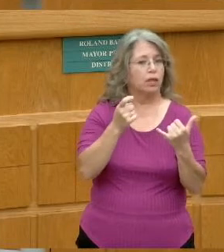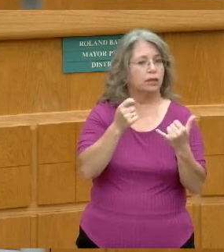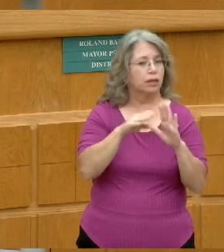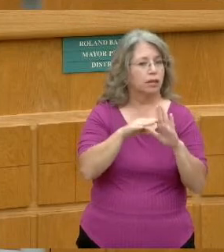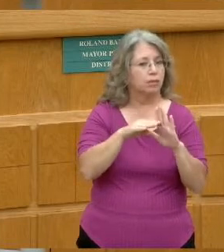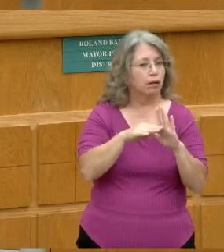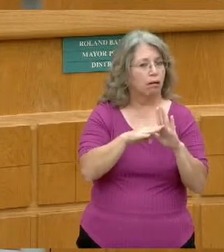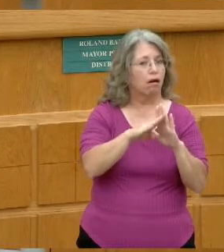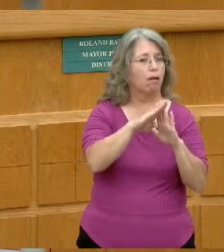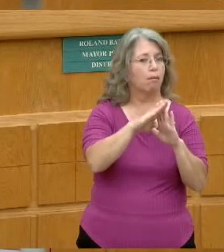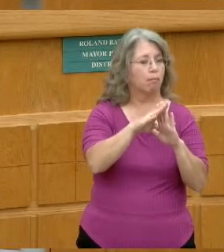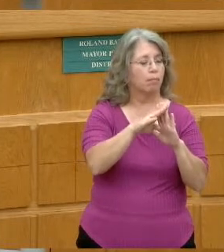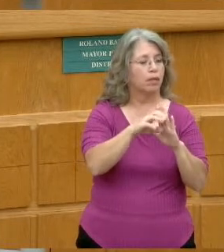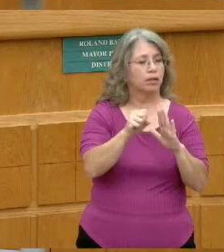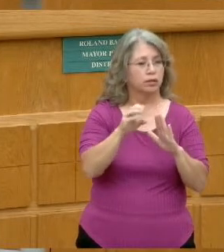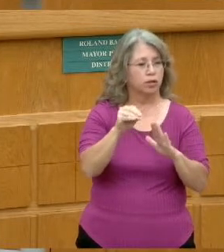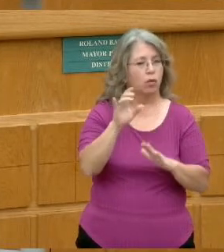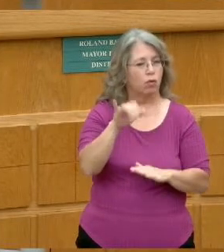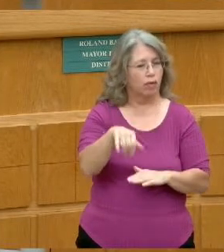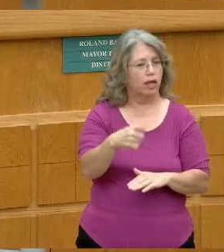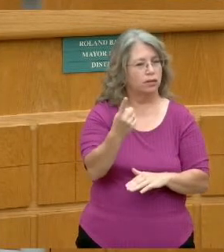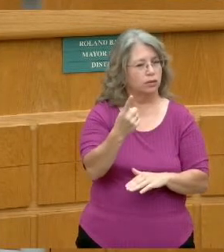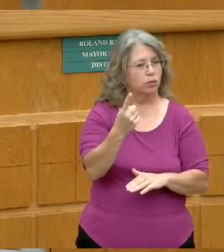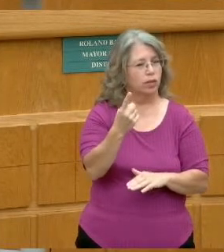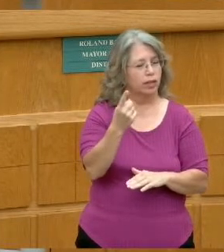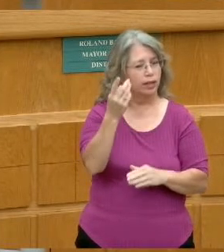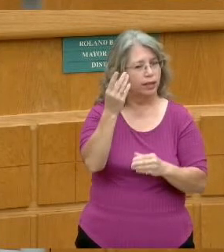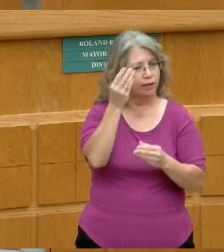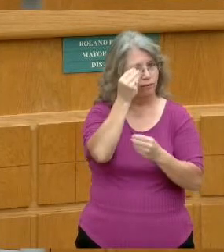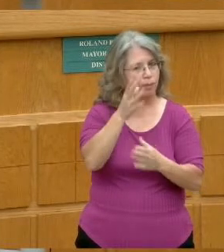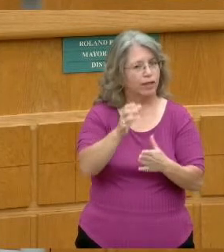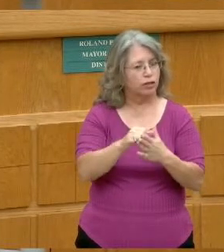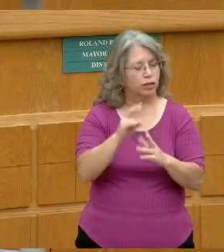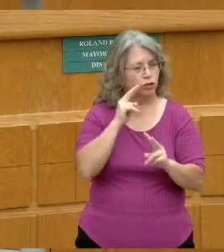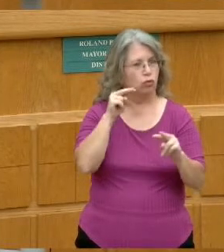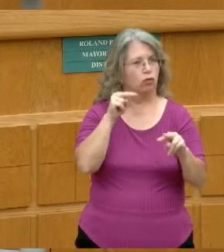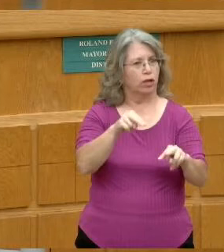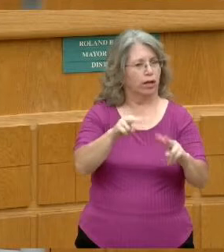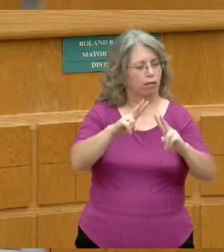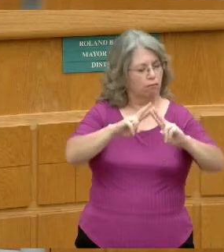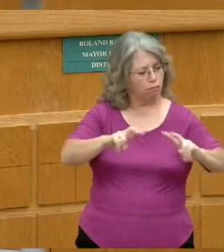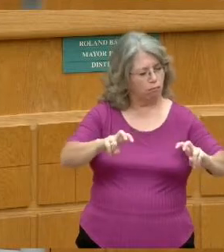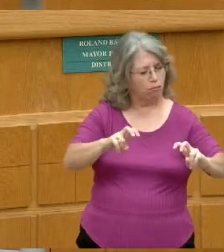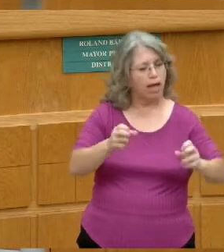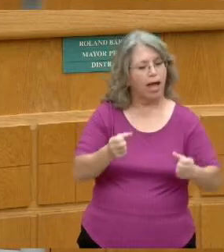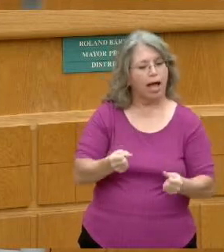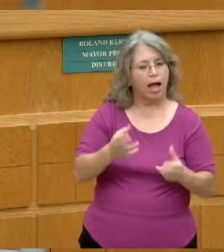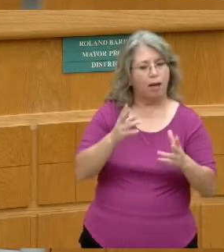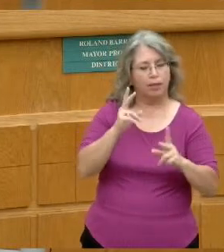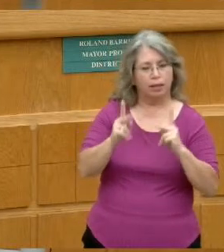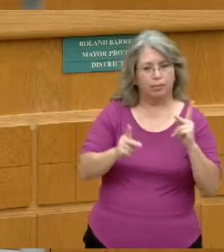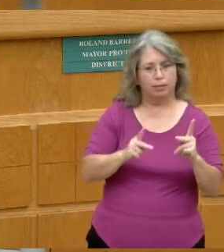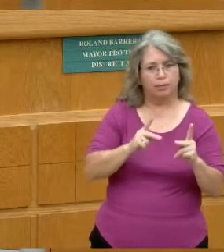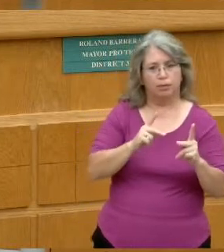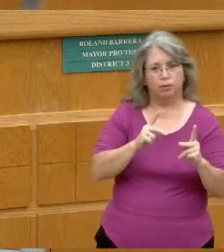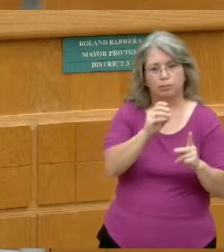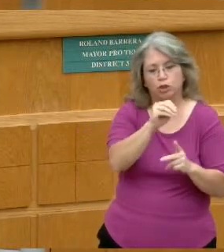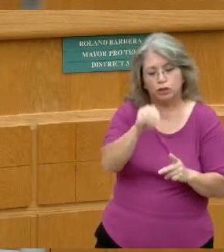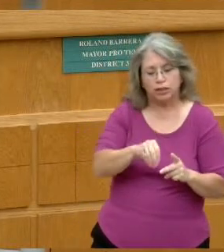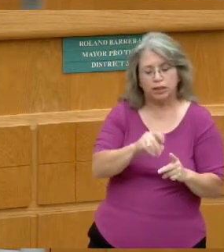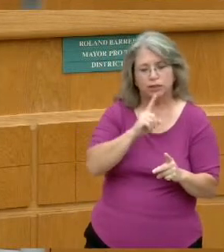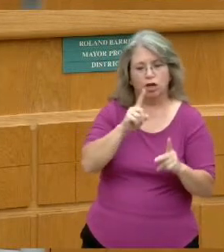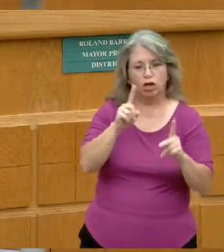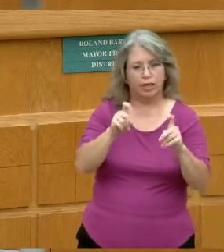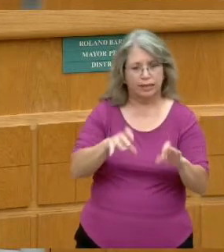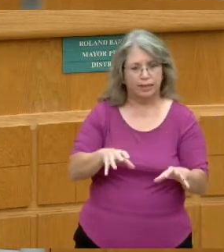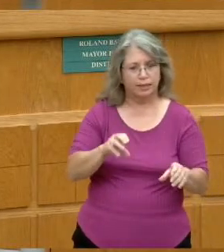one data point that you could look at. Well, how many people that are getting tested are from Nueces County versus other counties?